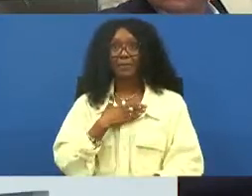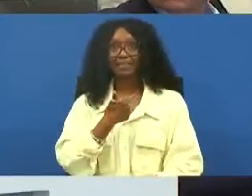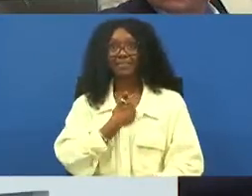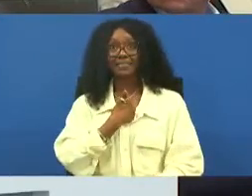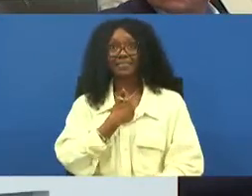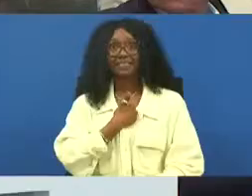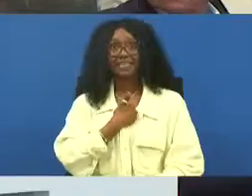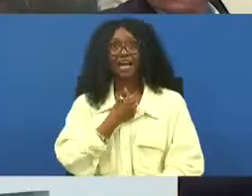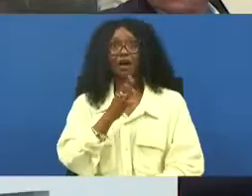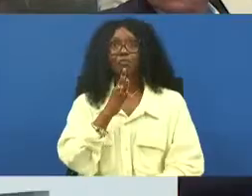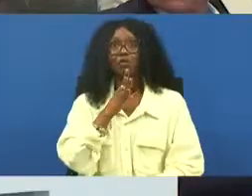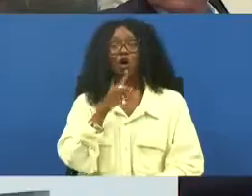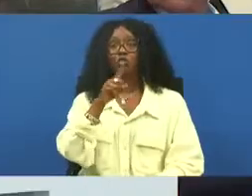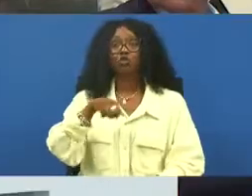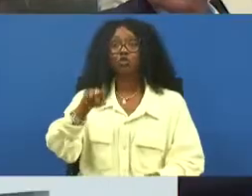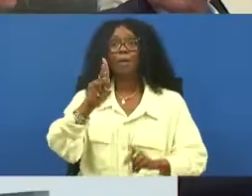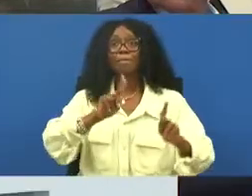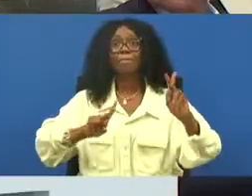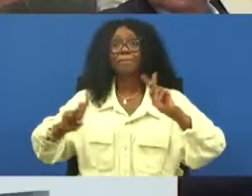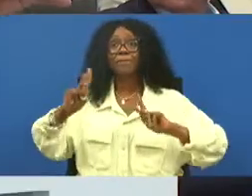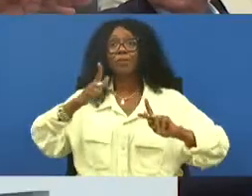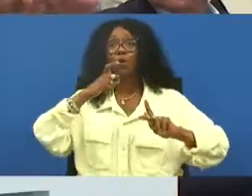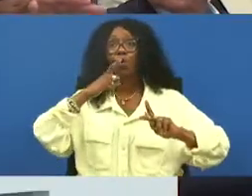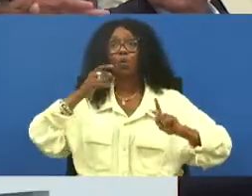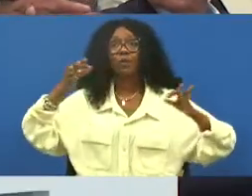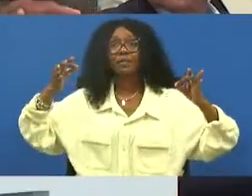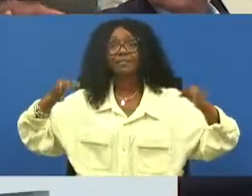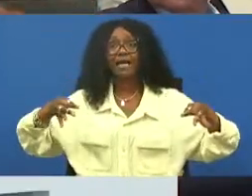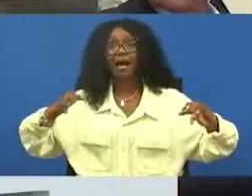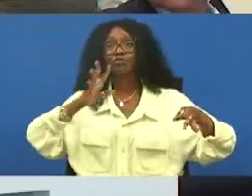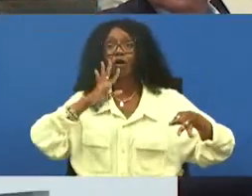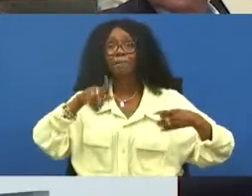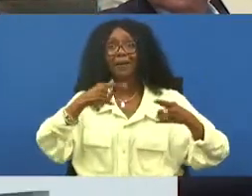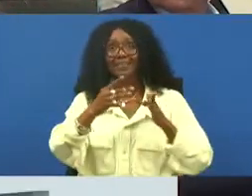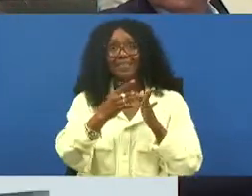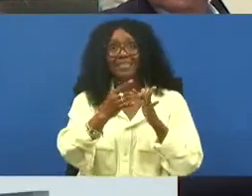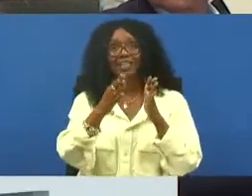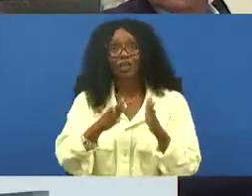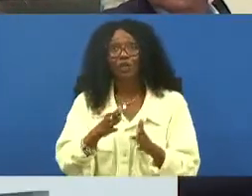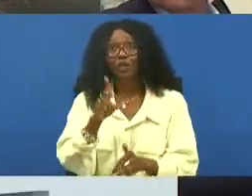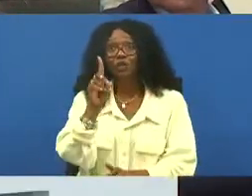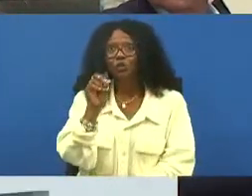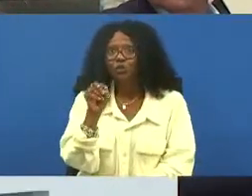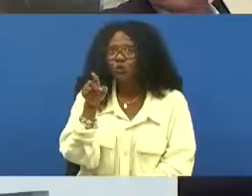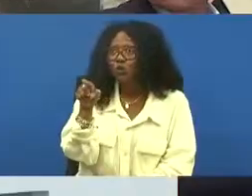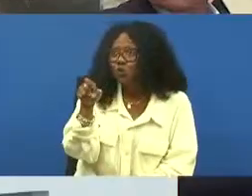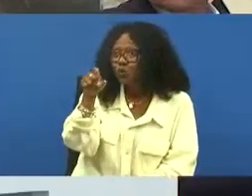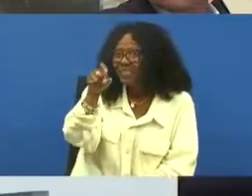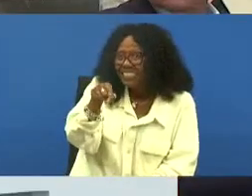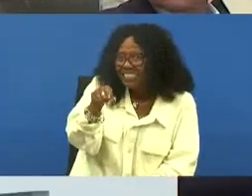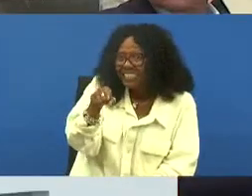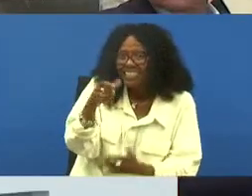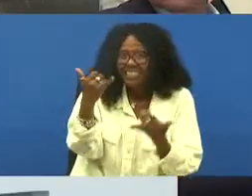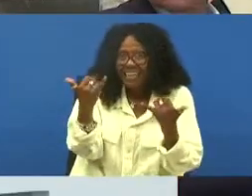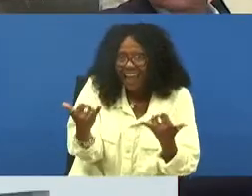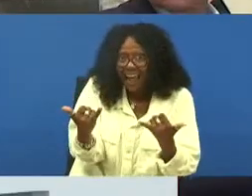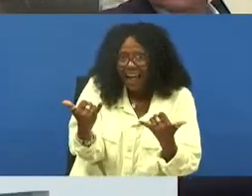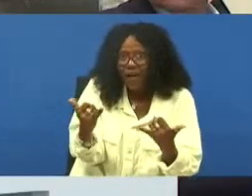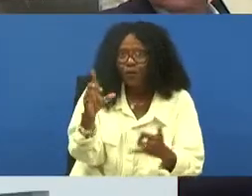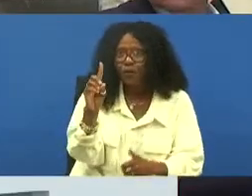leaders, the people who make the decisions on how money is going to be spent. Do you need to do this at this time?